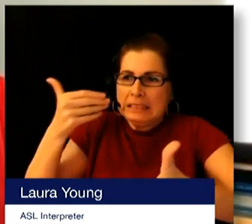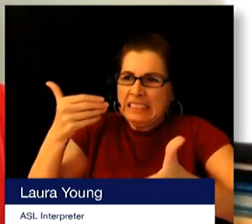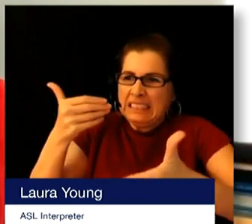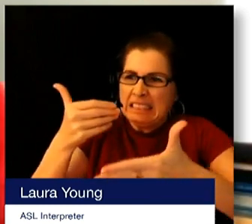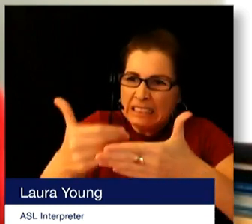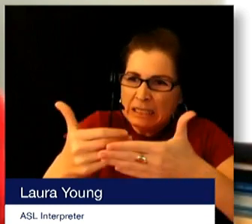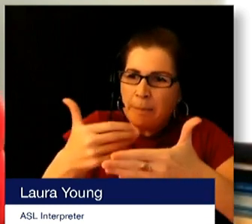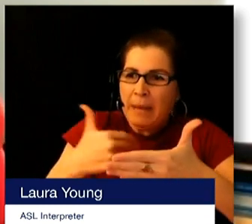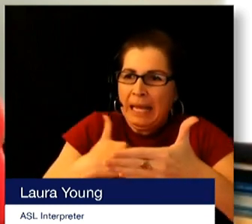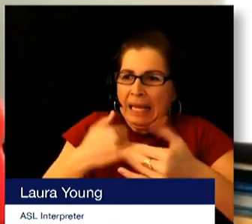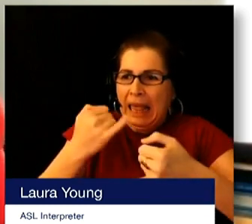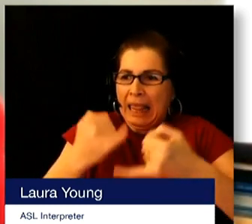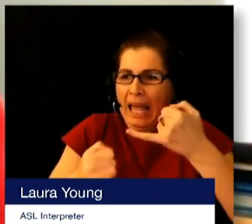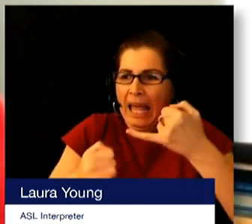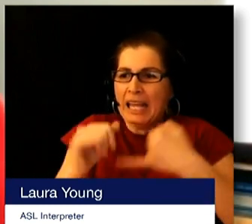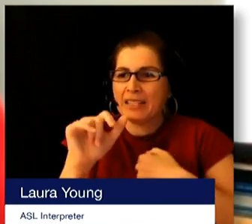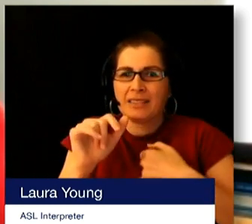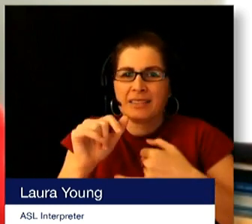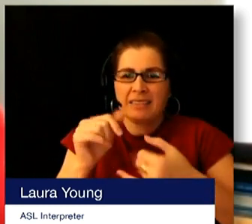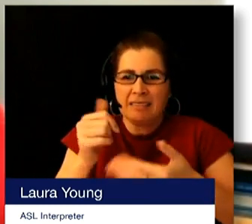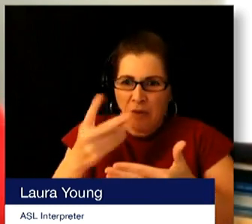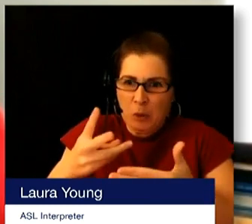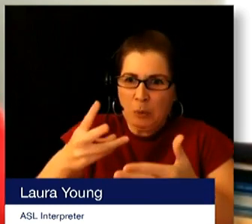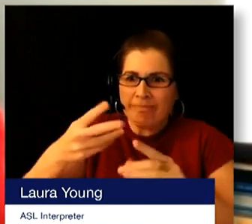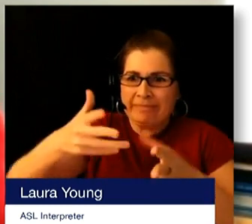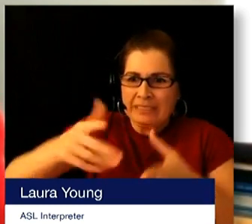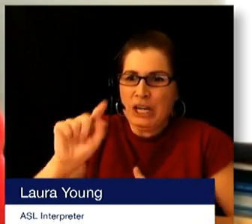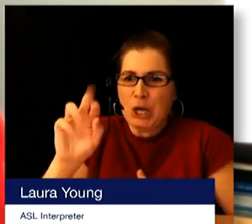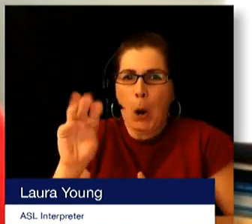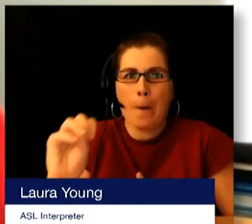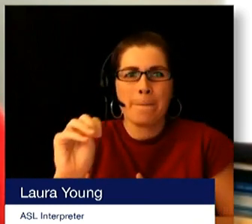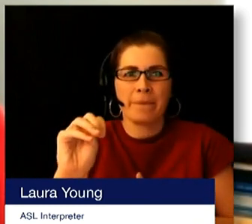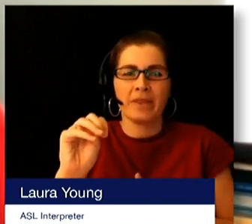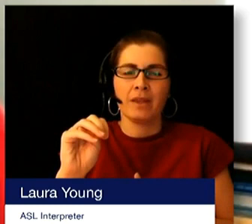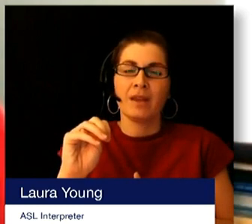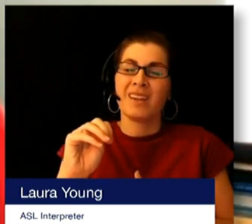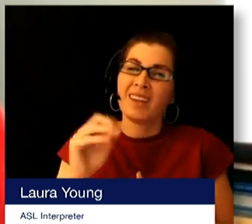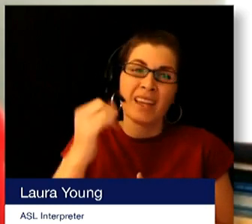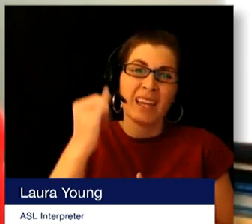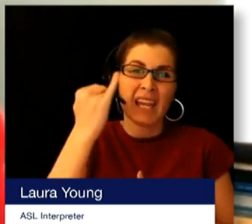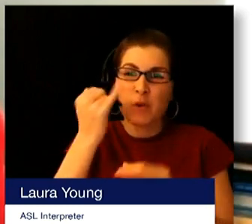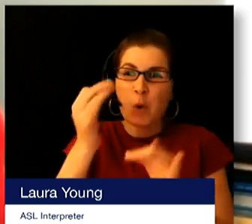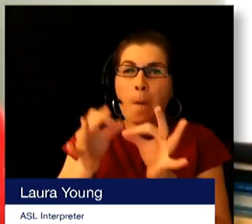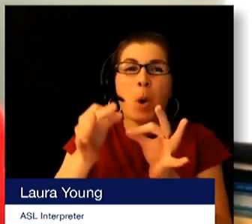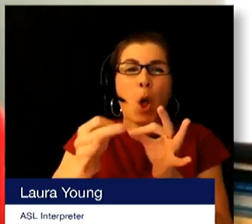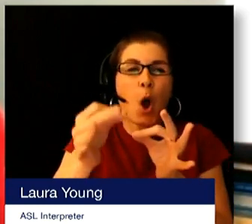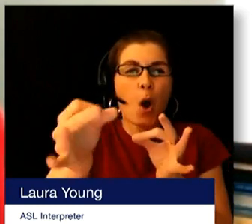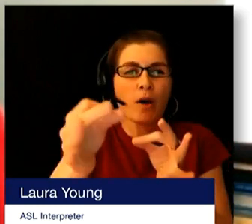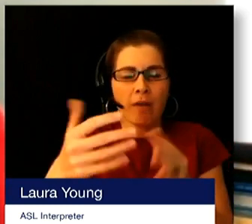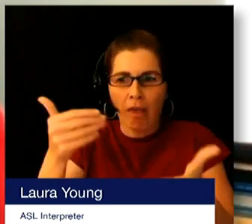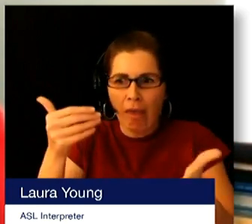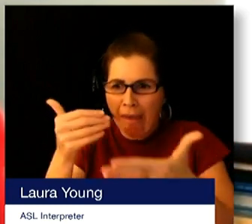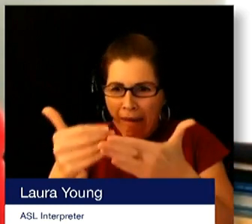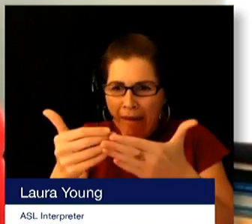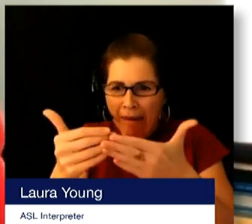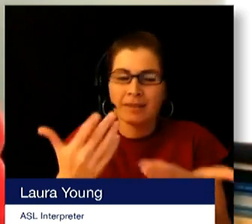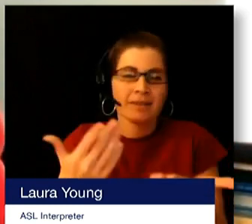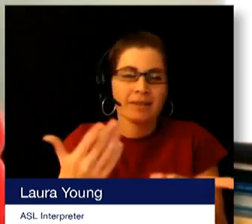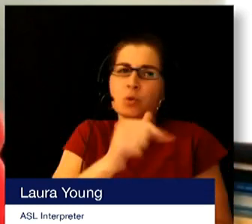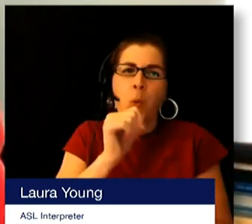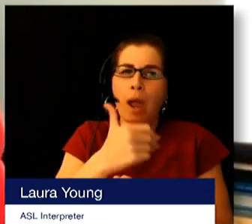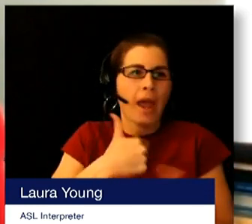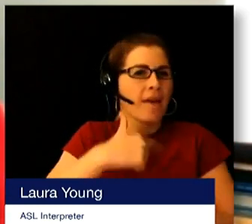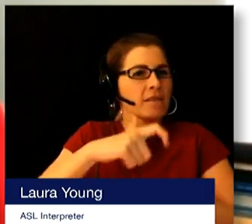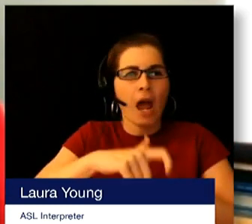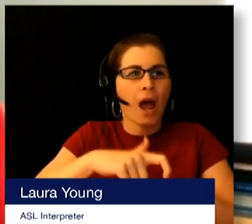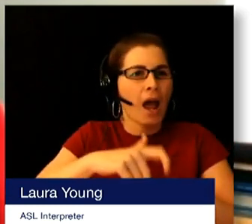his tenure. And so whenever you put things off like that, you don't have the time to really look into each case. You don't really have the time to go through these applications because they're